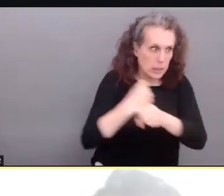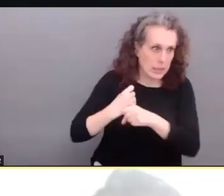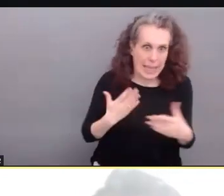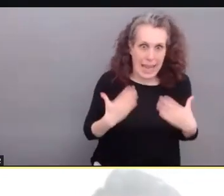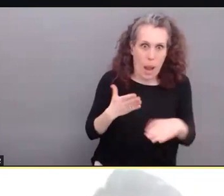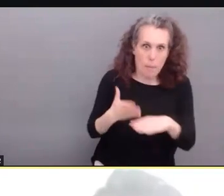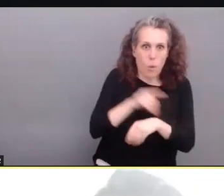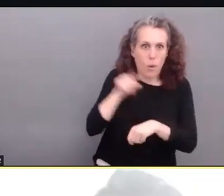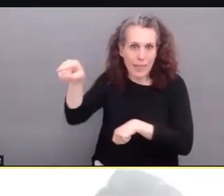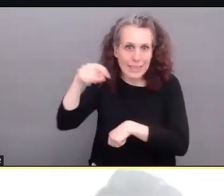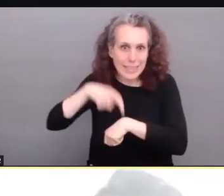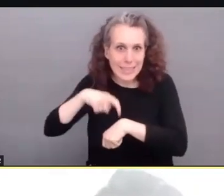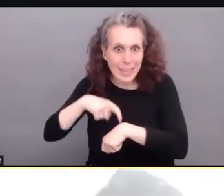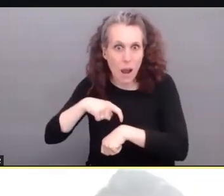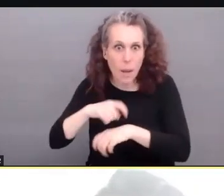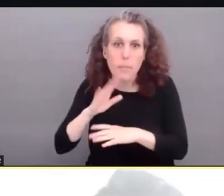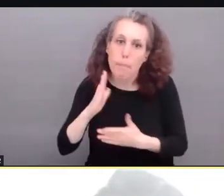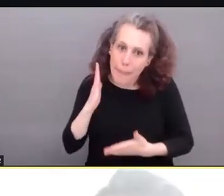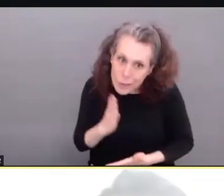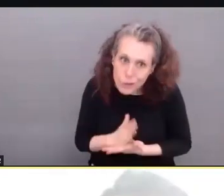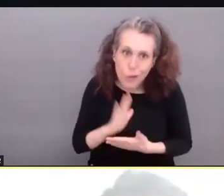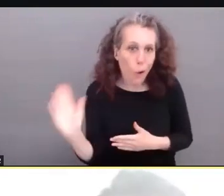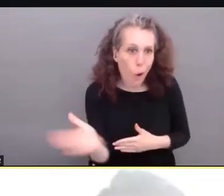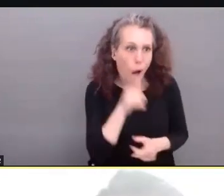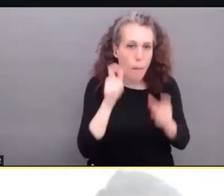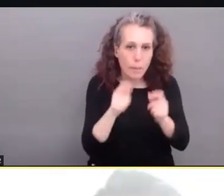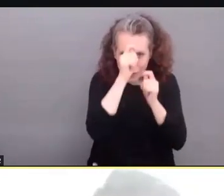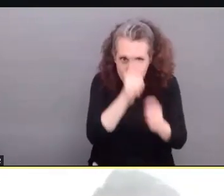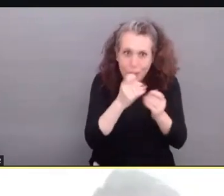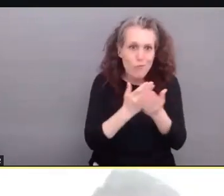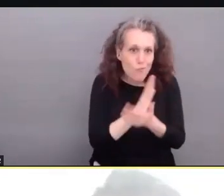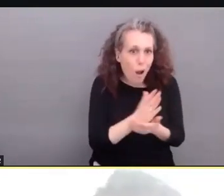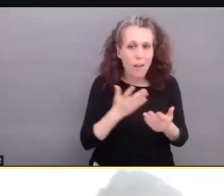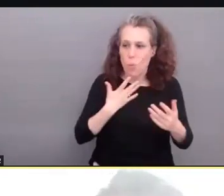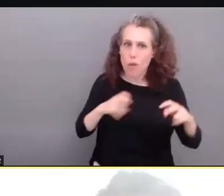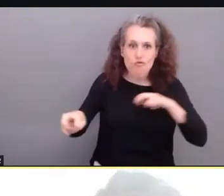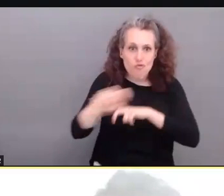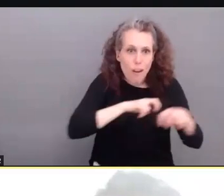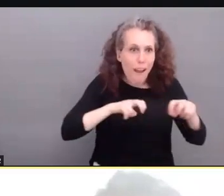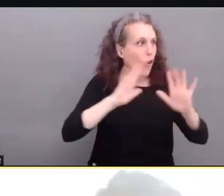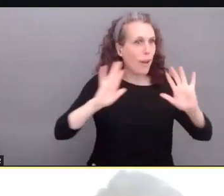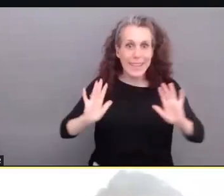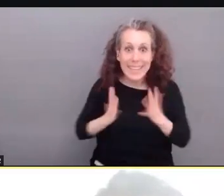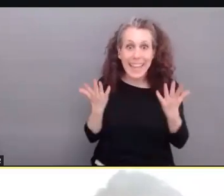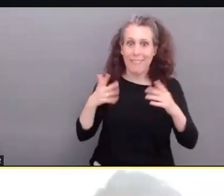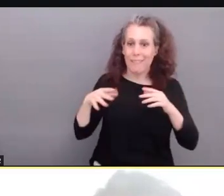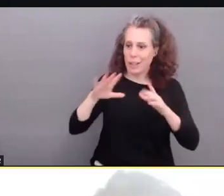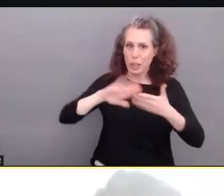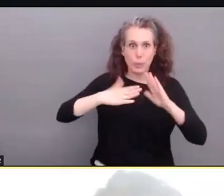that everybody has the same rights of traveling, of living in the community, etc. And